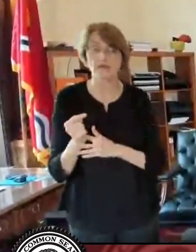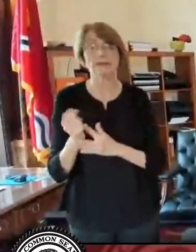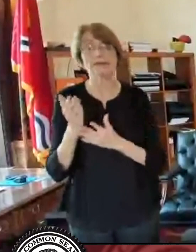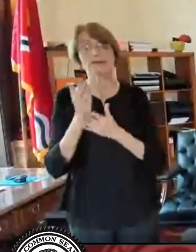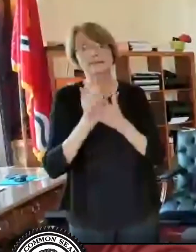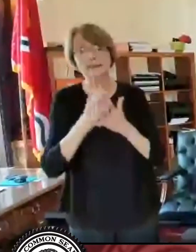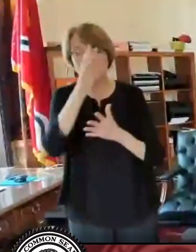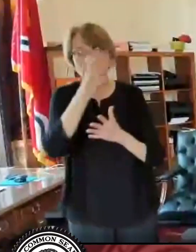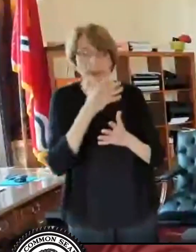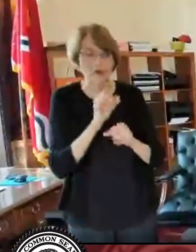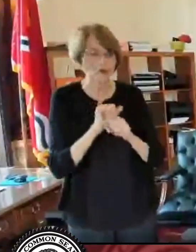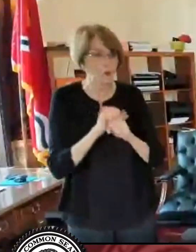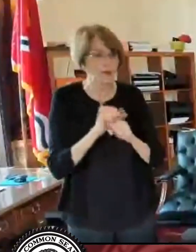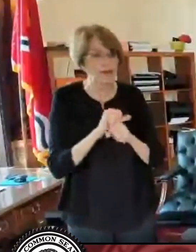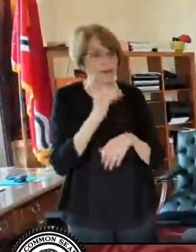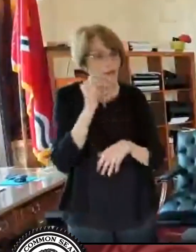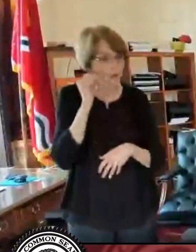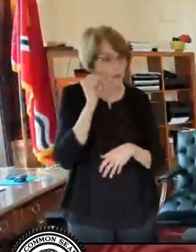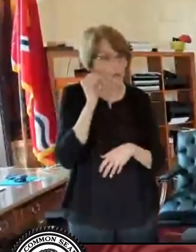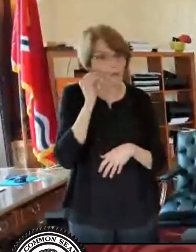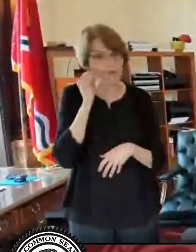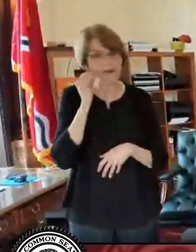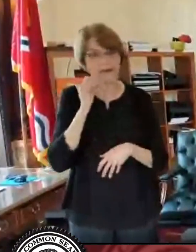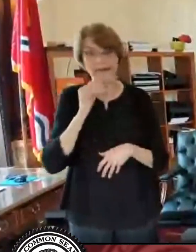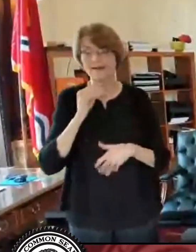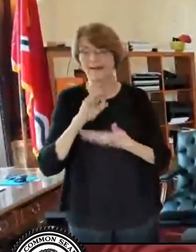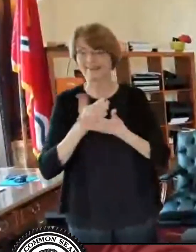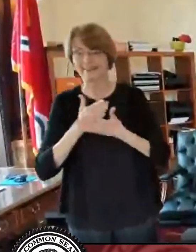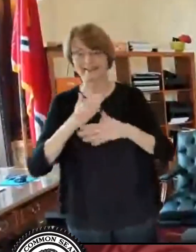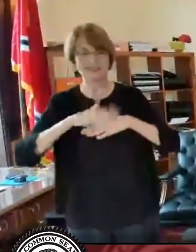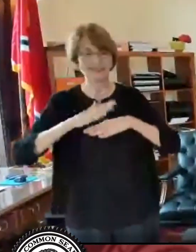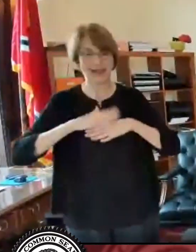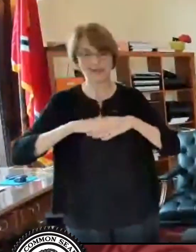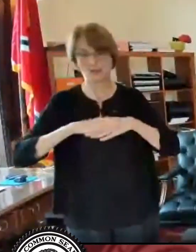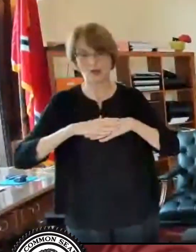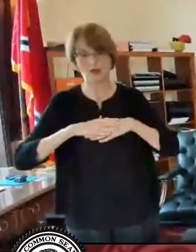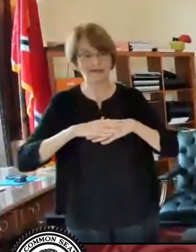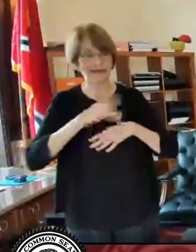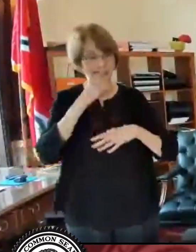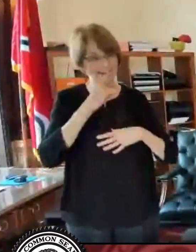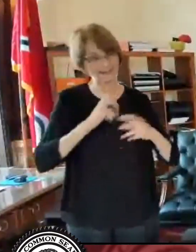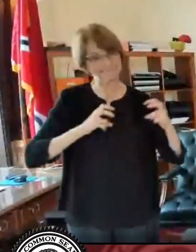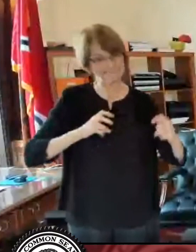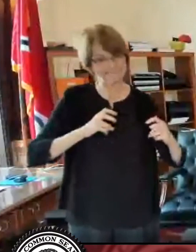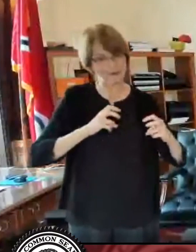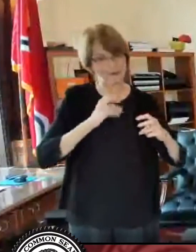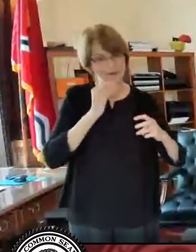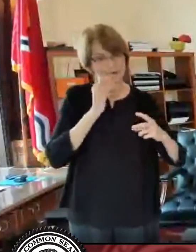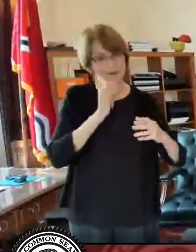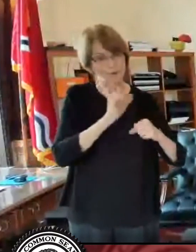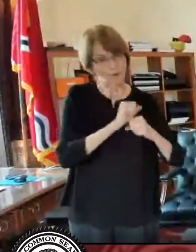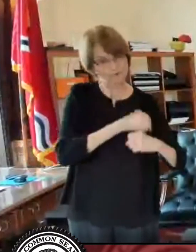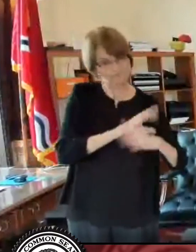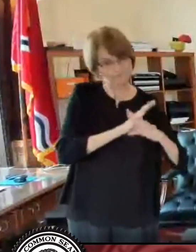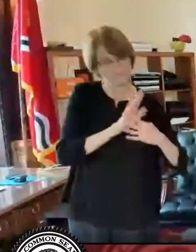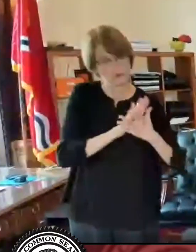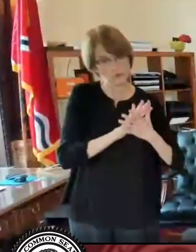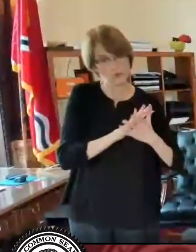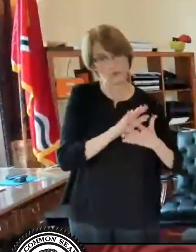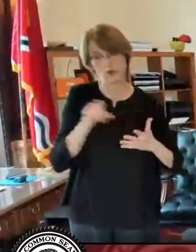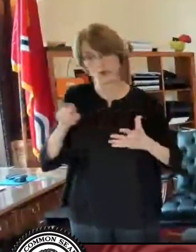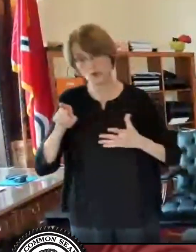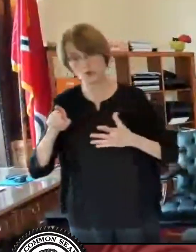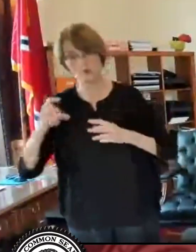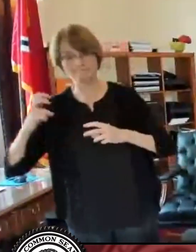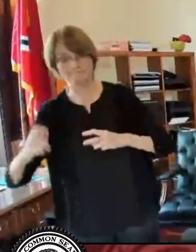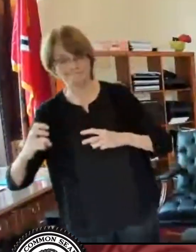you're working at one end of the kitchen table, and your kids are working at the other end of the kitchen table, and so we know that's hard,